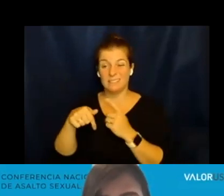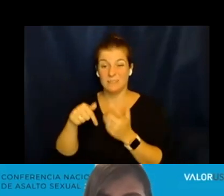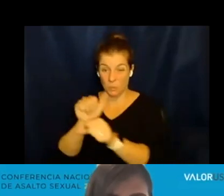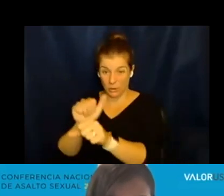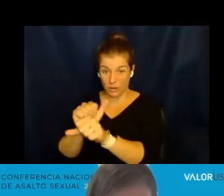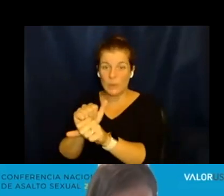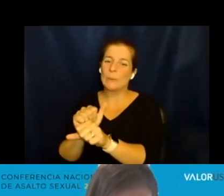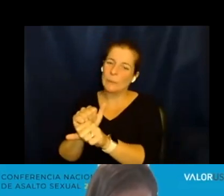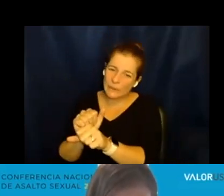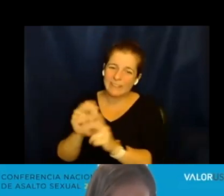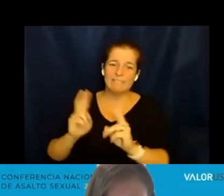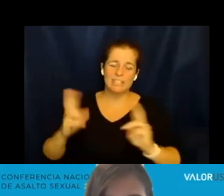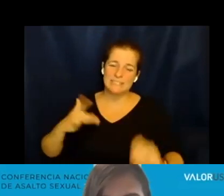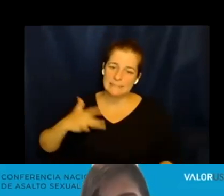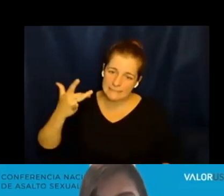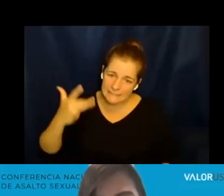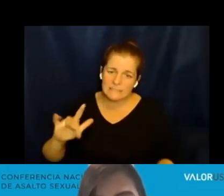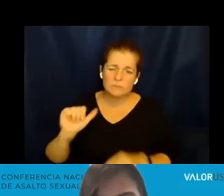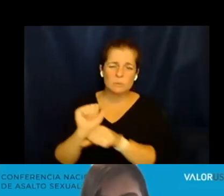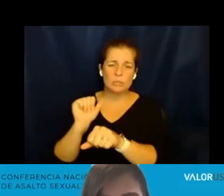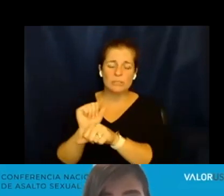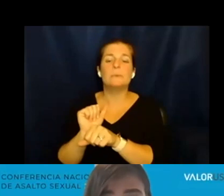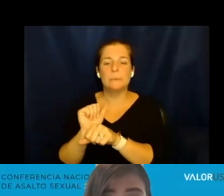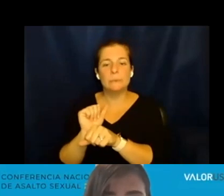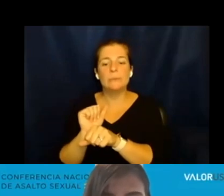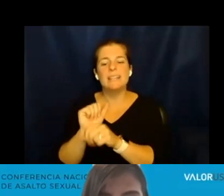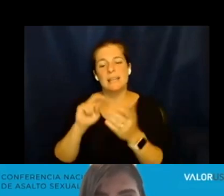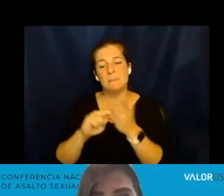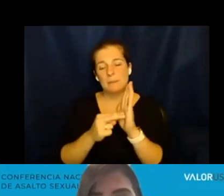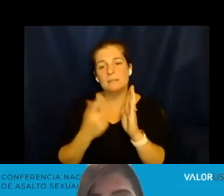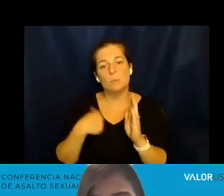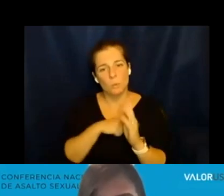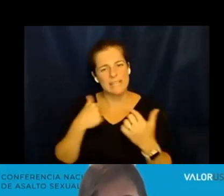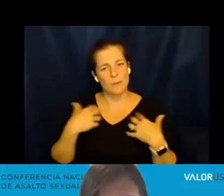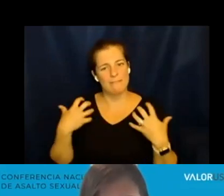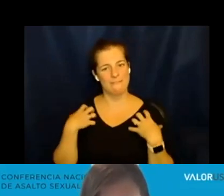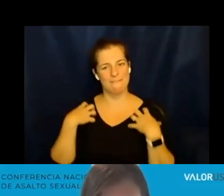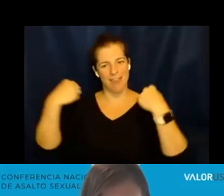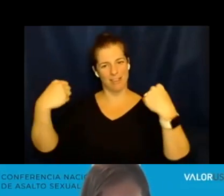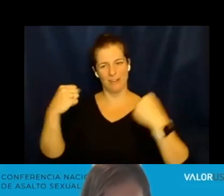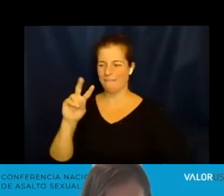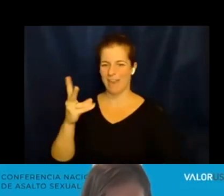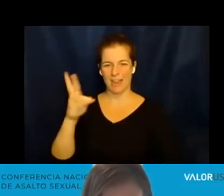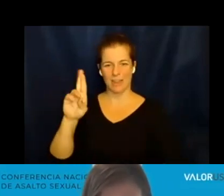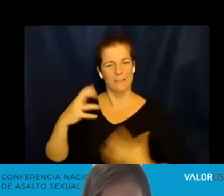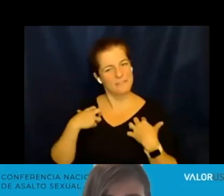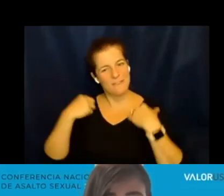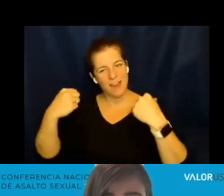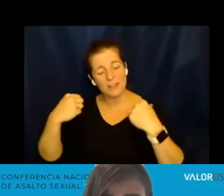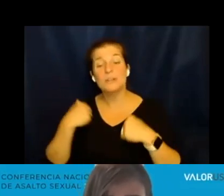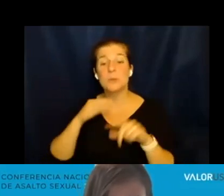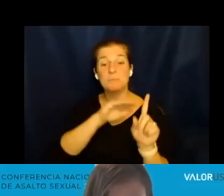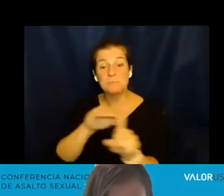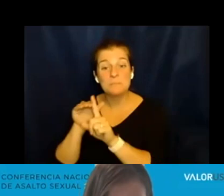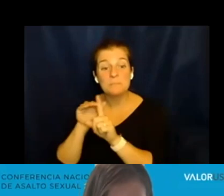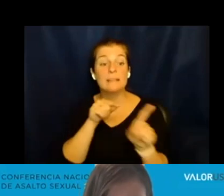sensible work, it requires for us to have such a valor. So, I want to remind every single one of you that these community guidelines